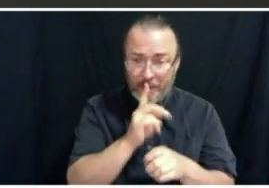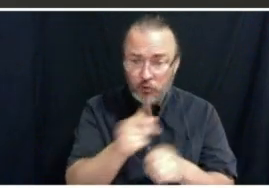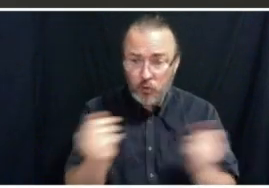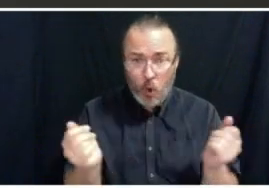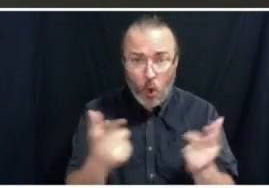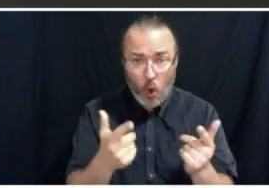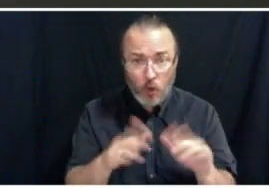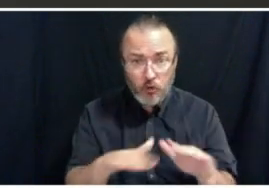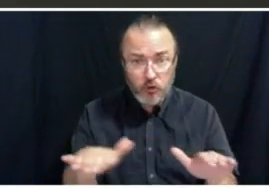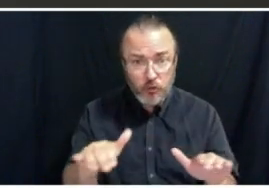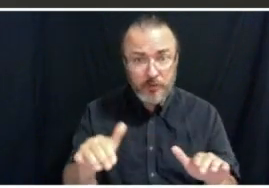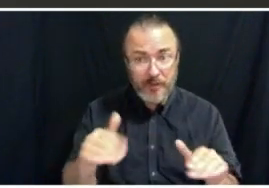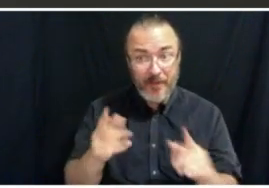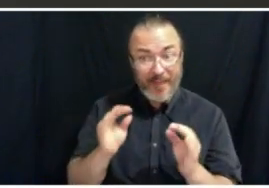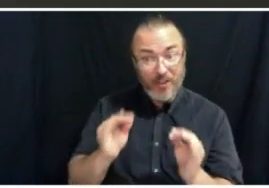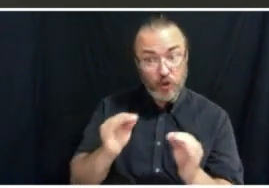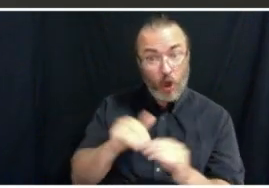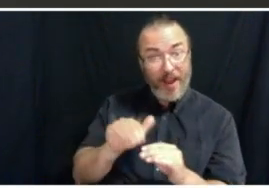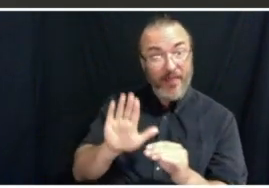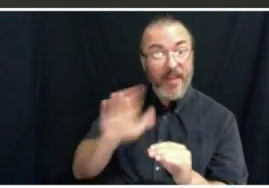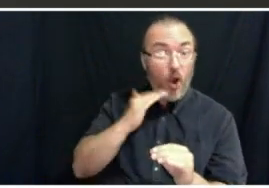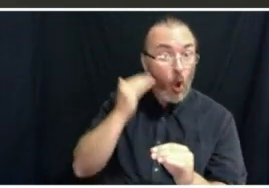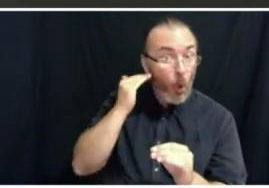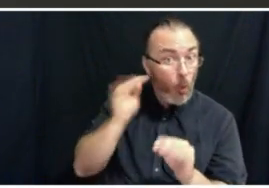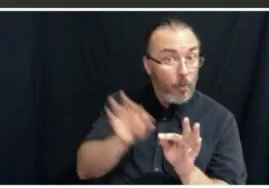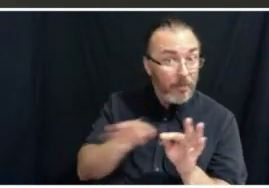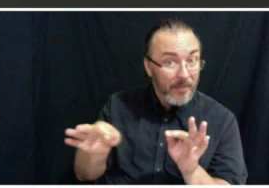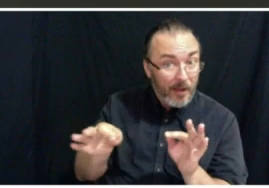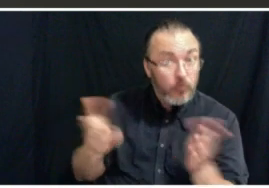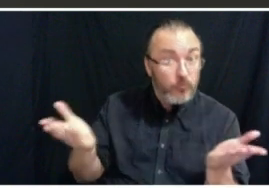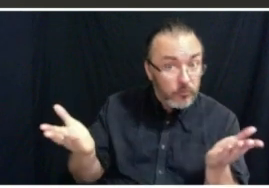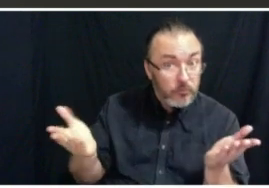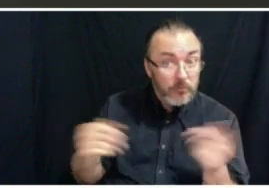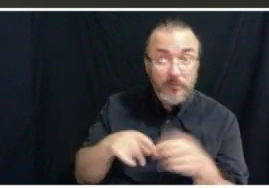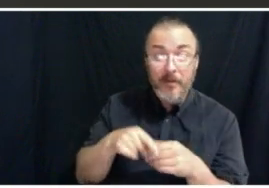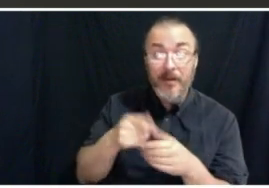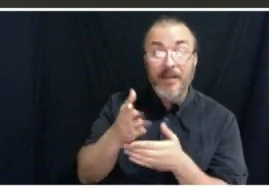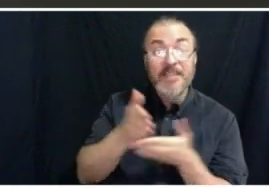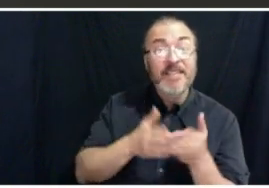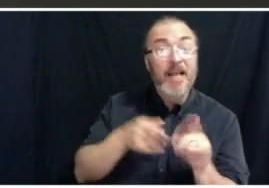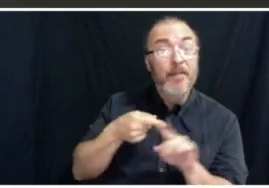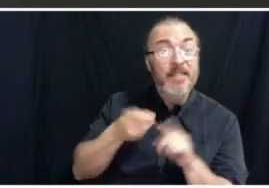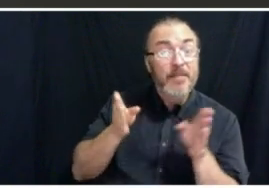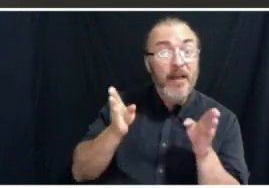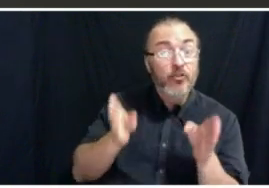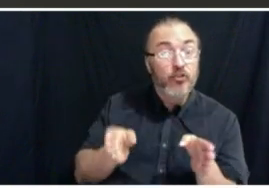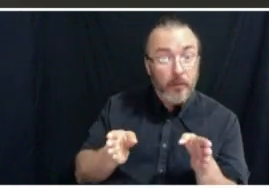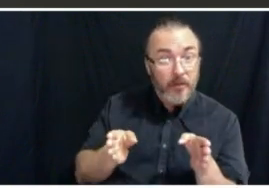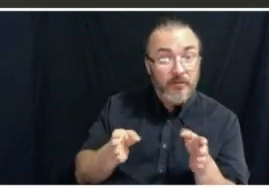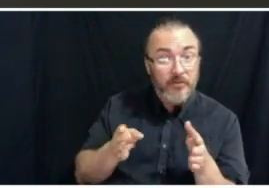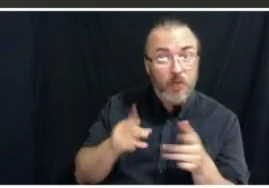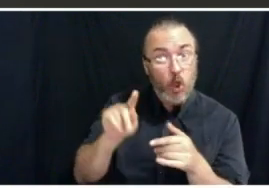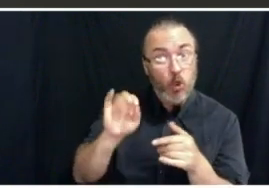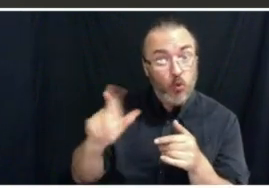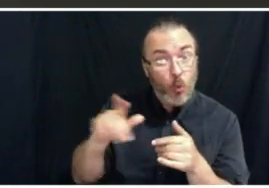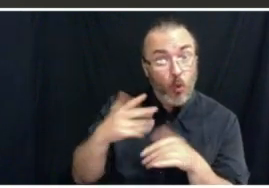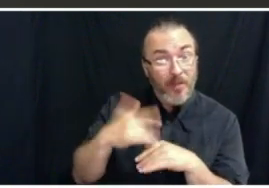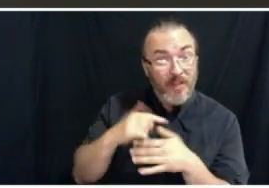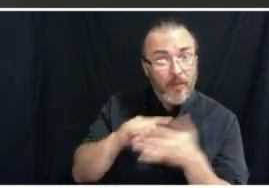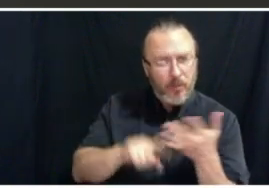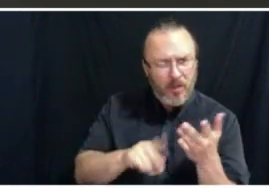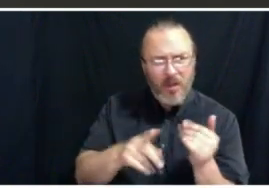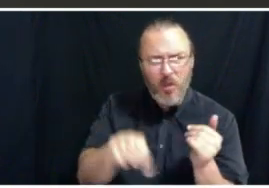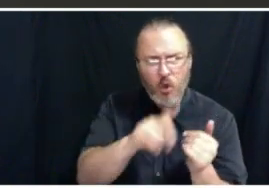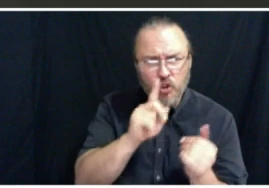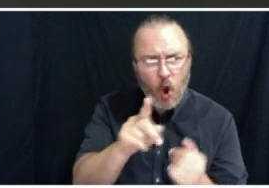mother tongue, and ensuring that some of the specialist skills are available, is a financial problem. Sometimes it's a planning